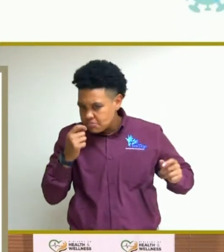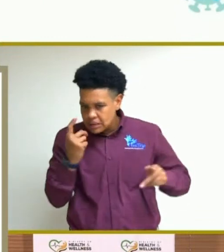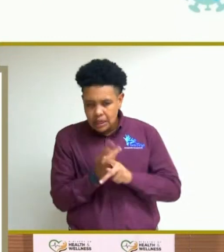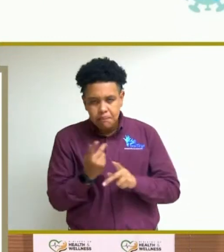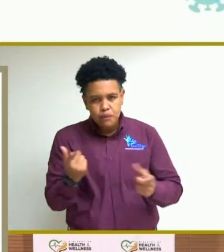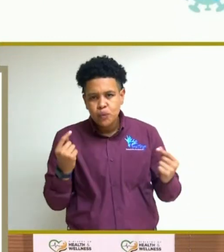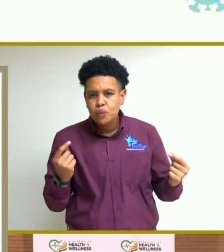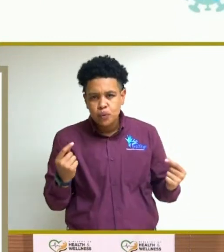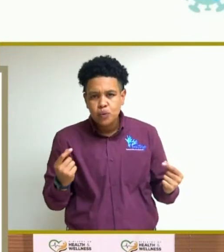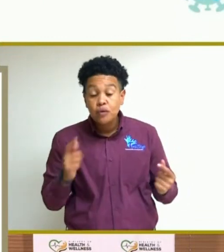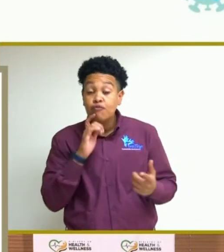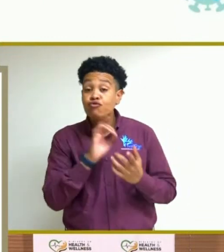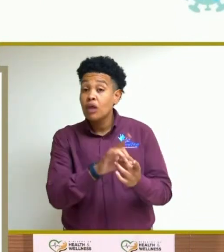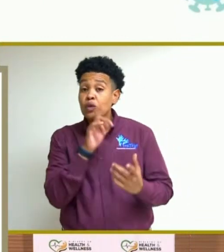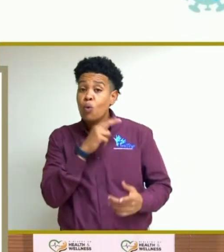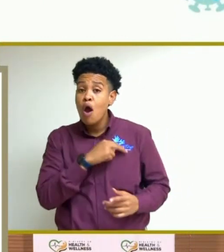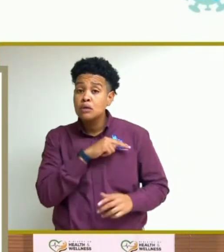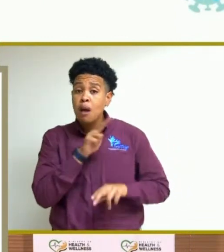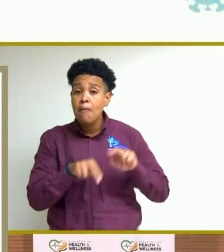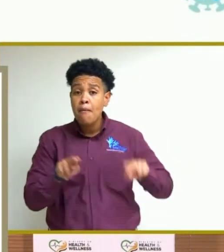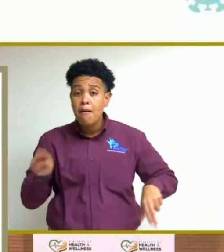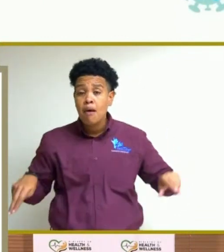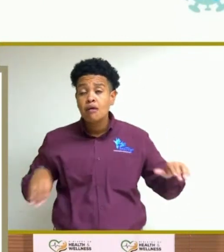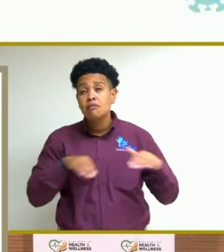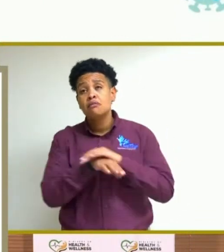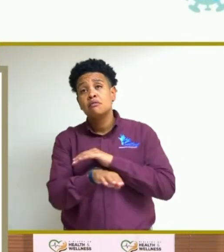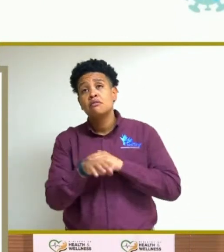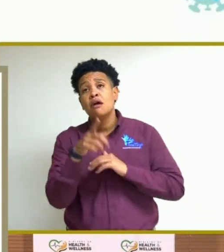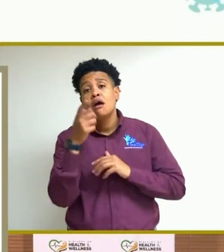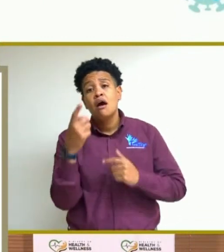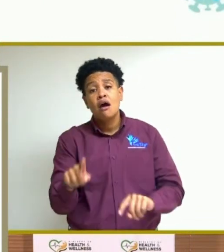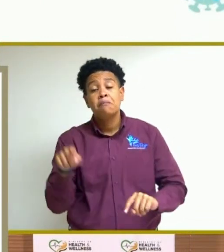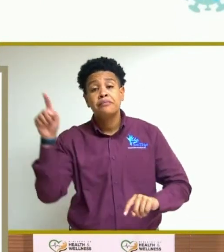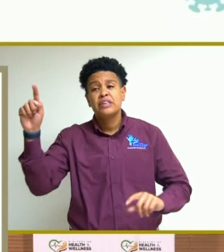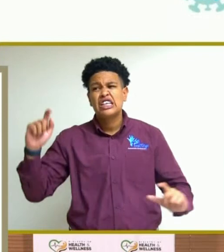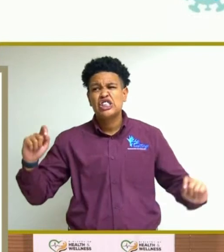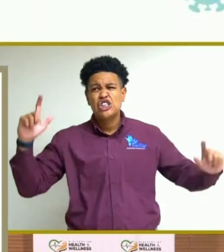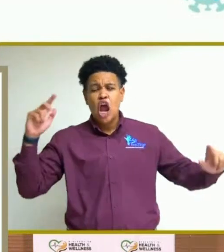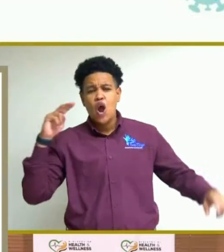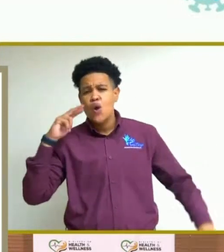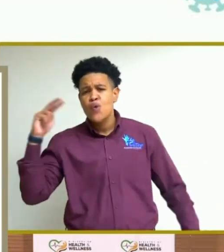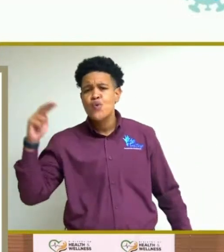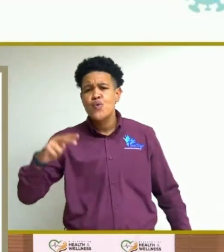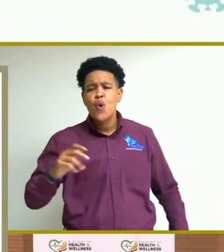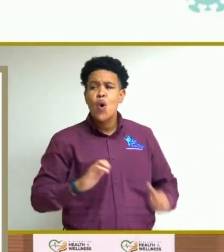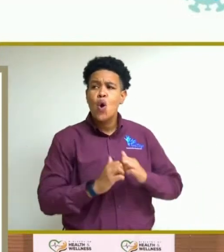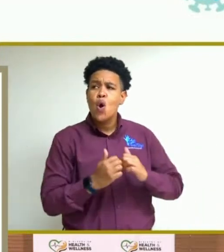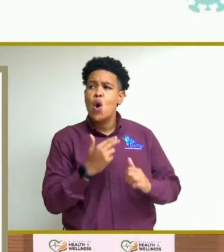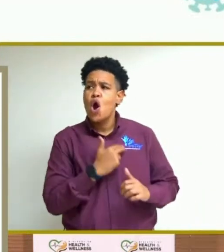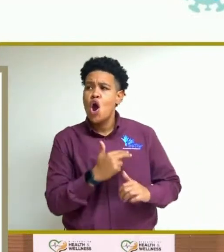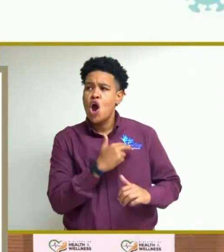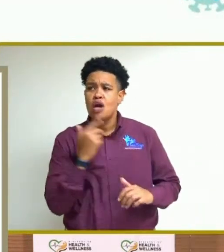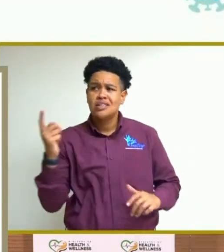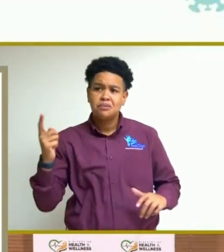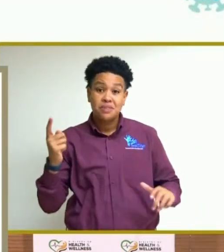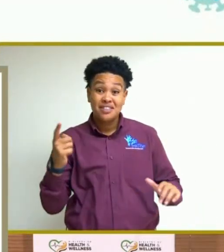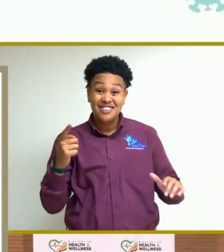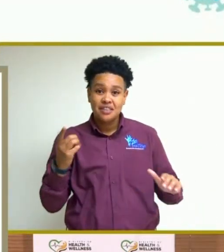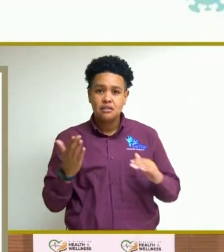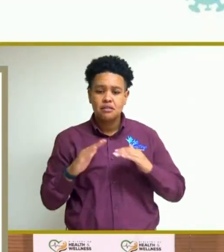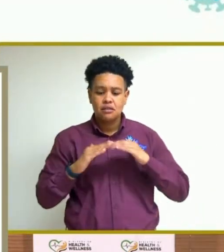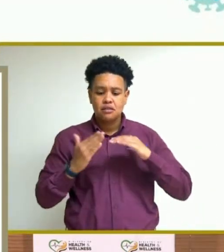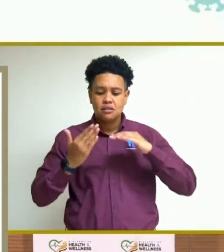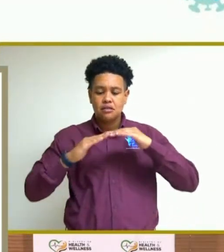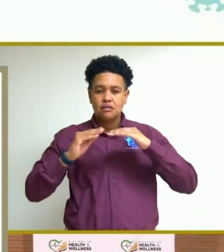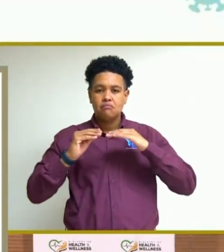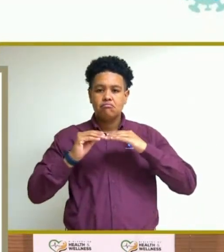In terms of our hospitalizations, this chart looks briefly at how the hospitalizations have increased